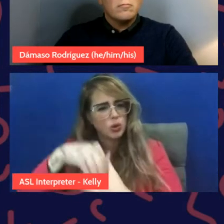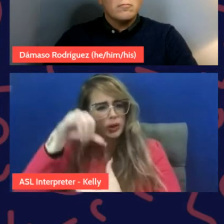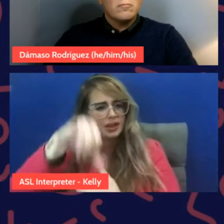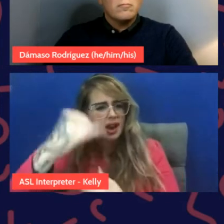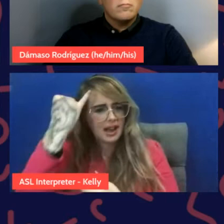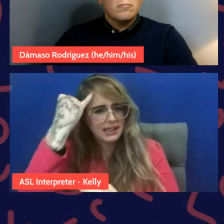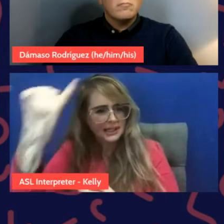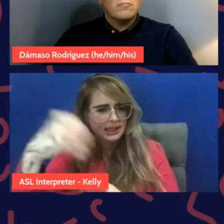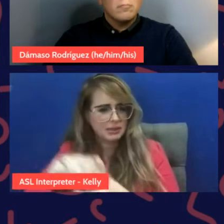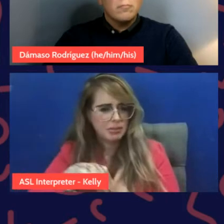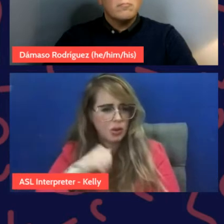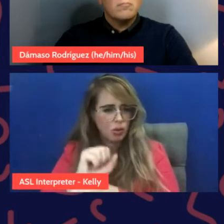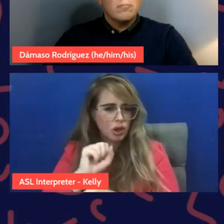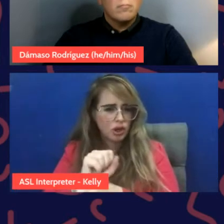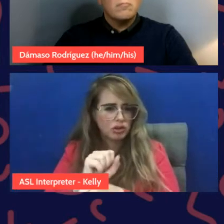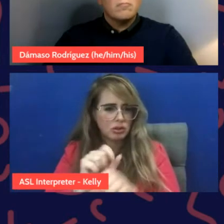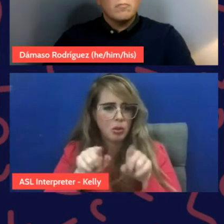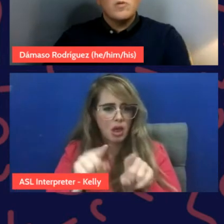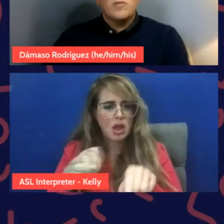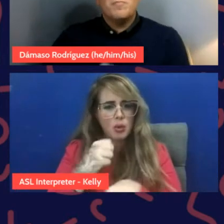specifically.